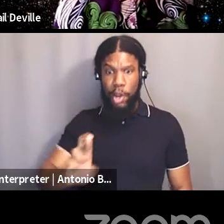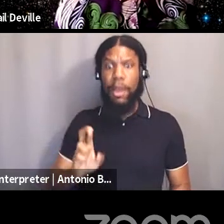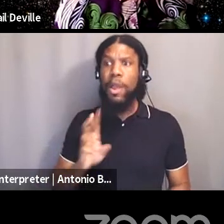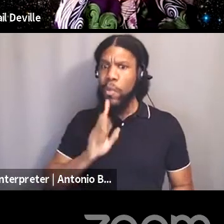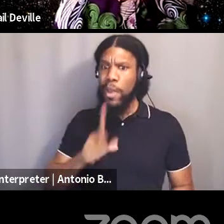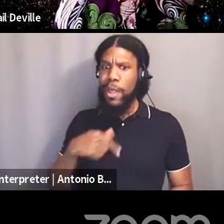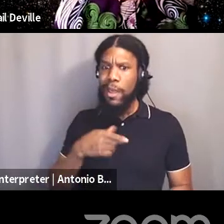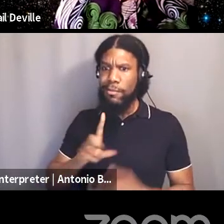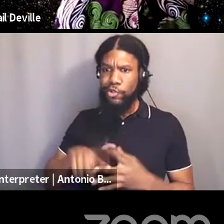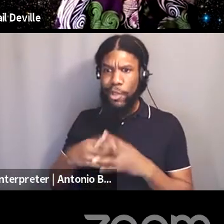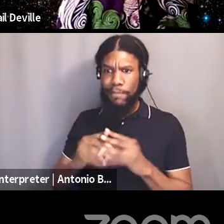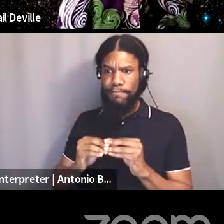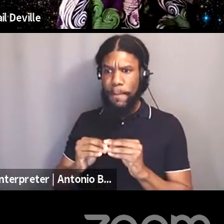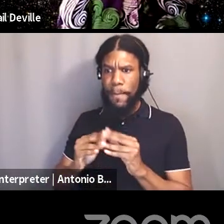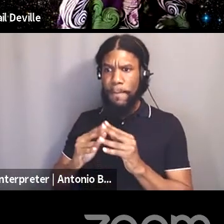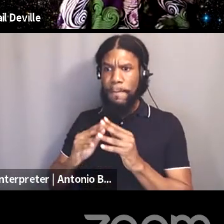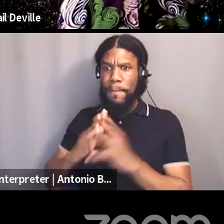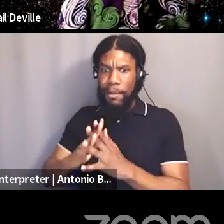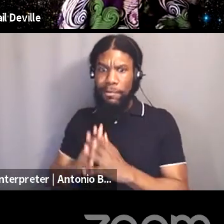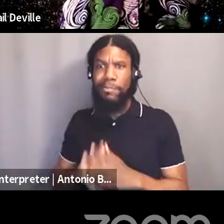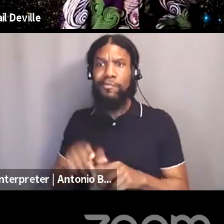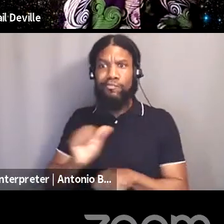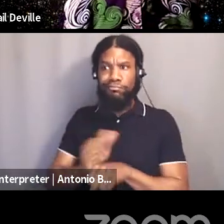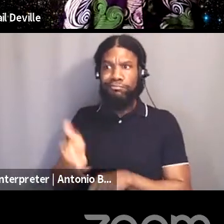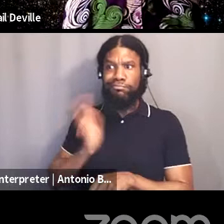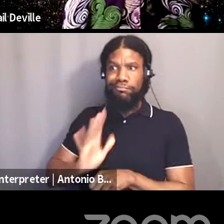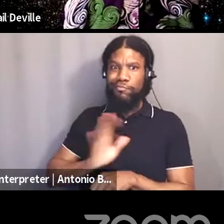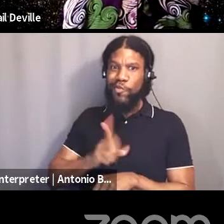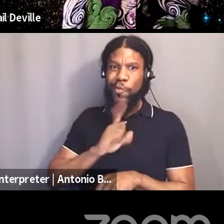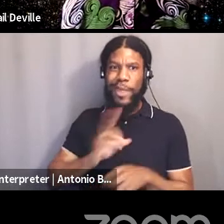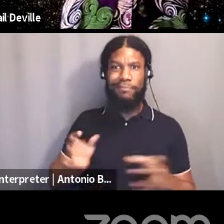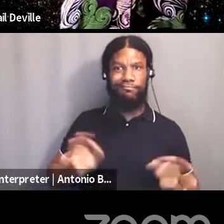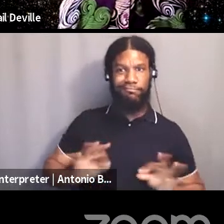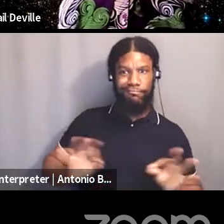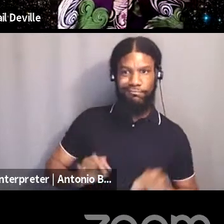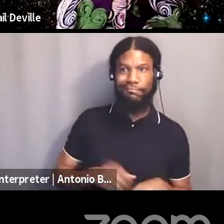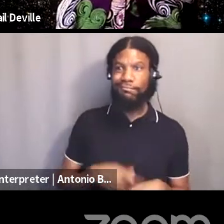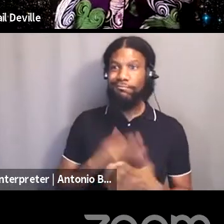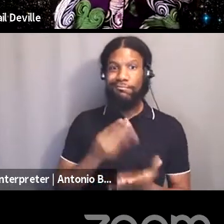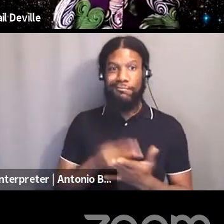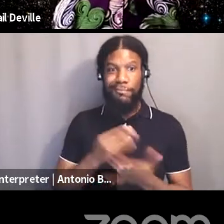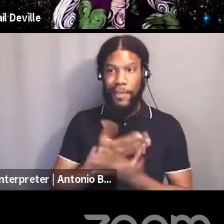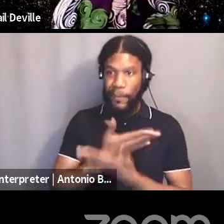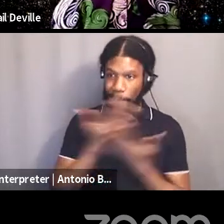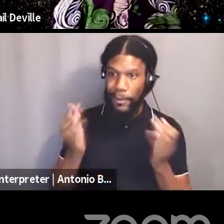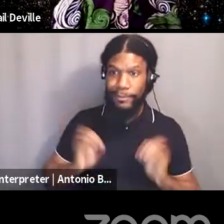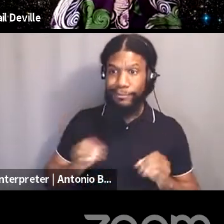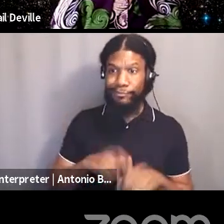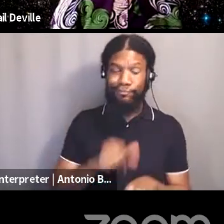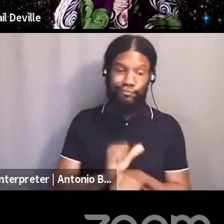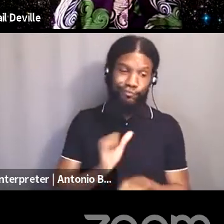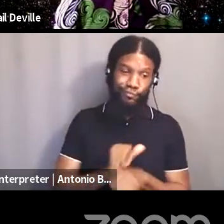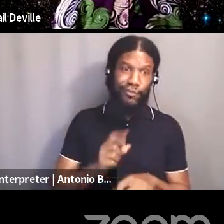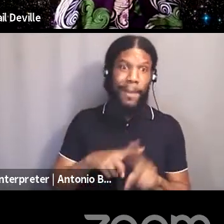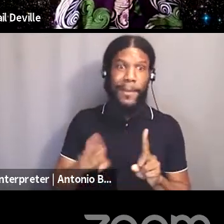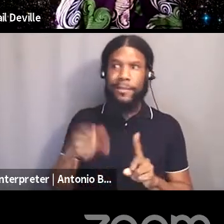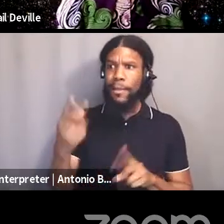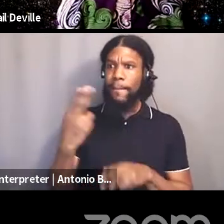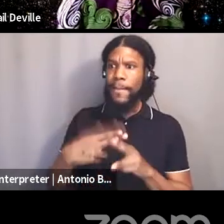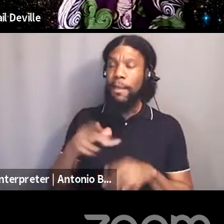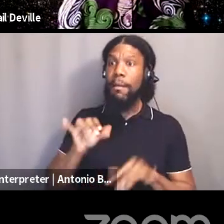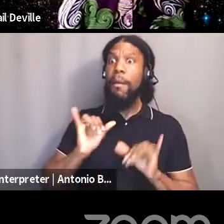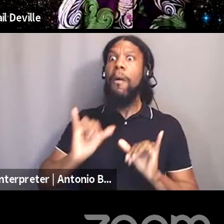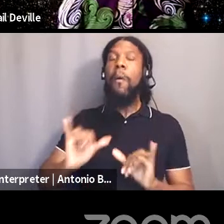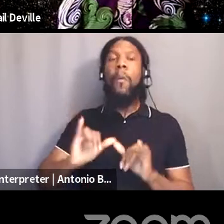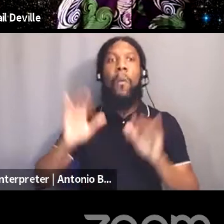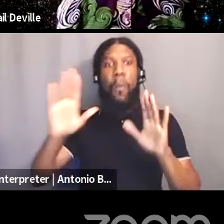on a much smaller scale with no budget. And I was just really excited. I was like, great, because I had no idea